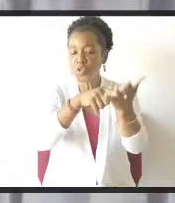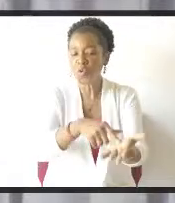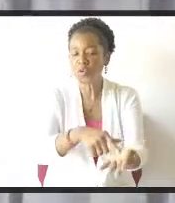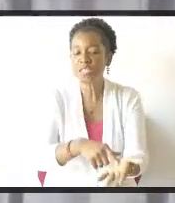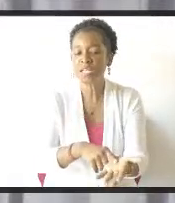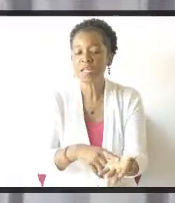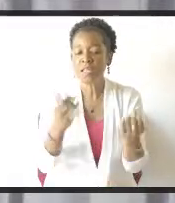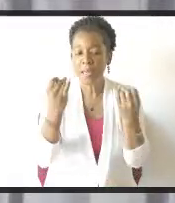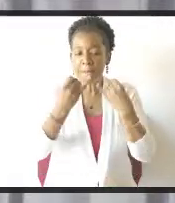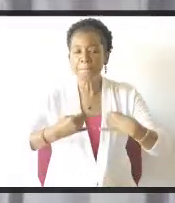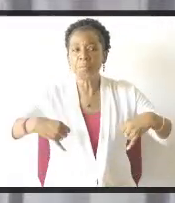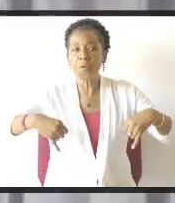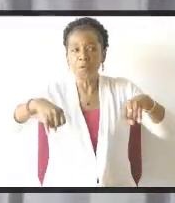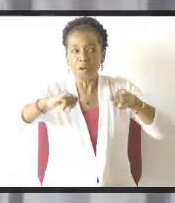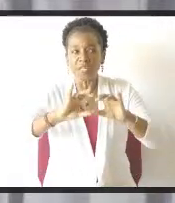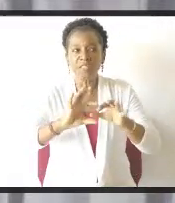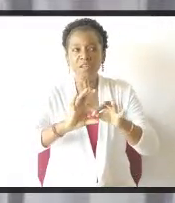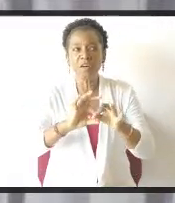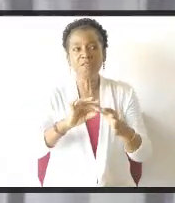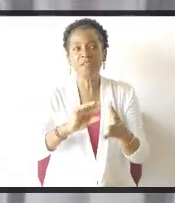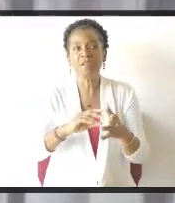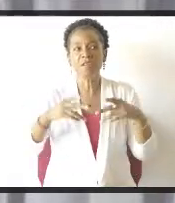journey.